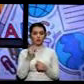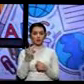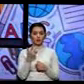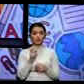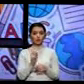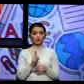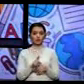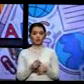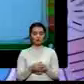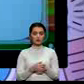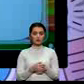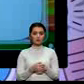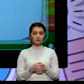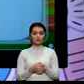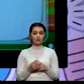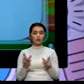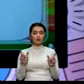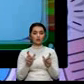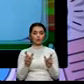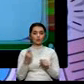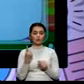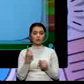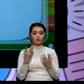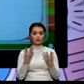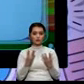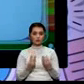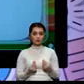3-chi topshiriq. Do'konga 1-chi kun